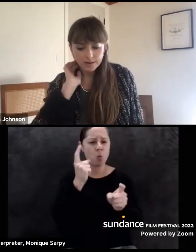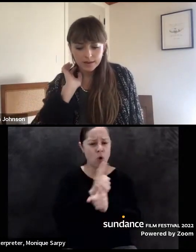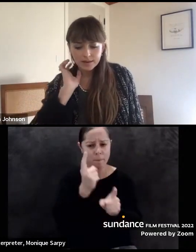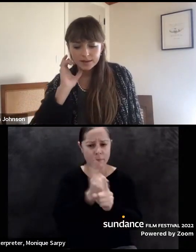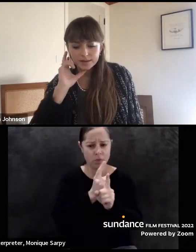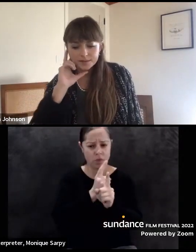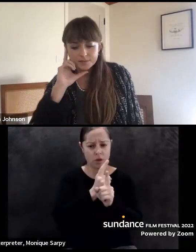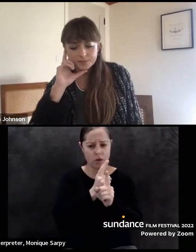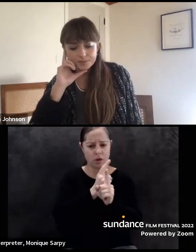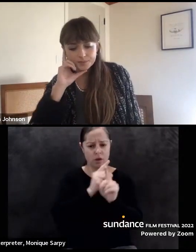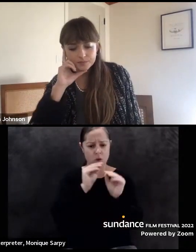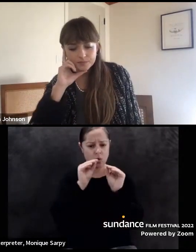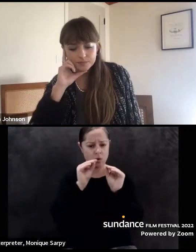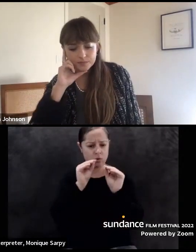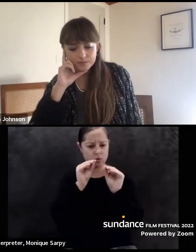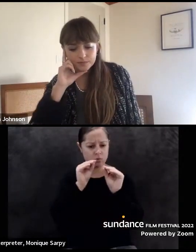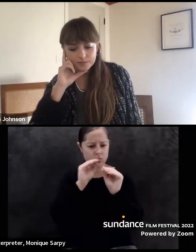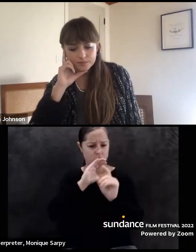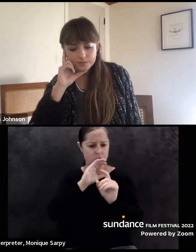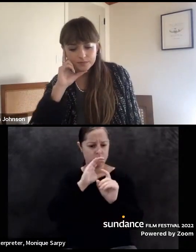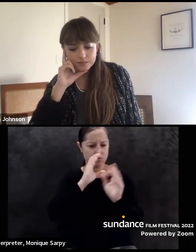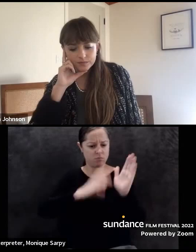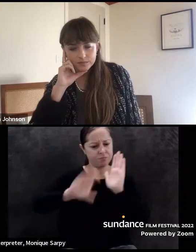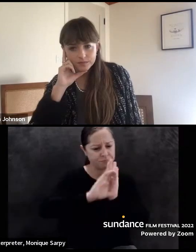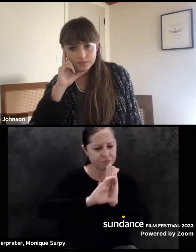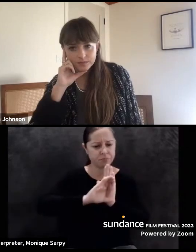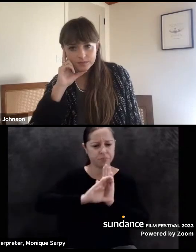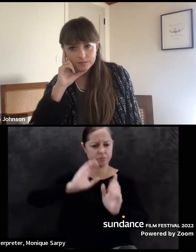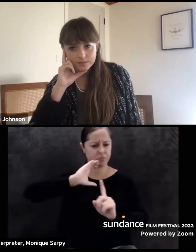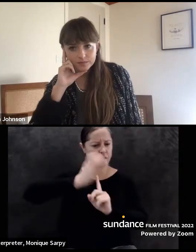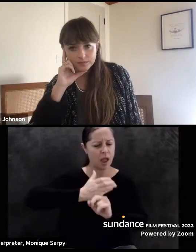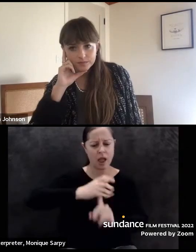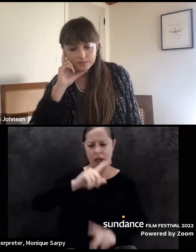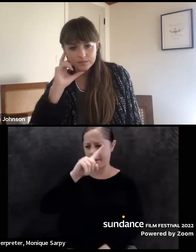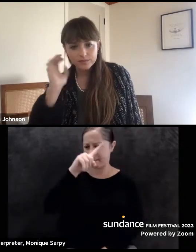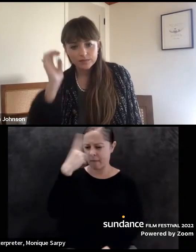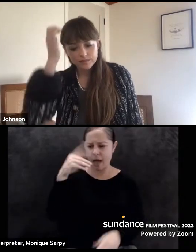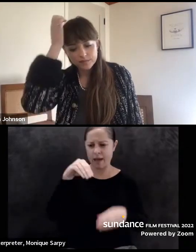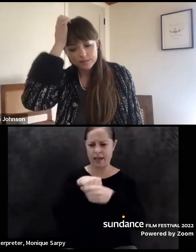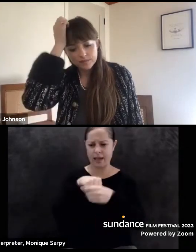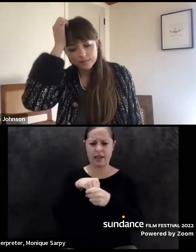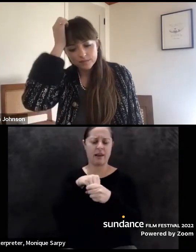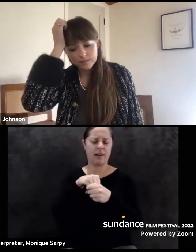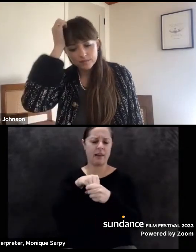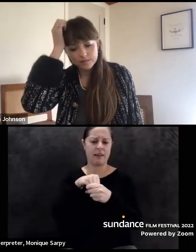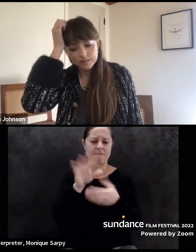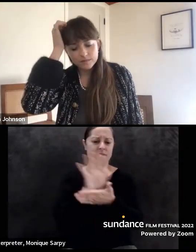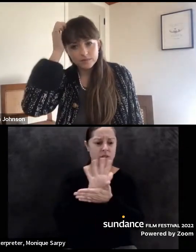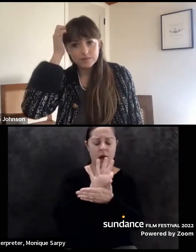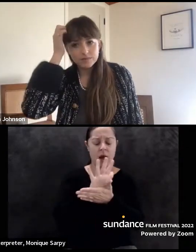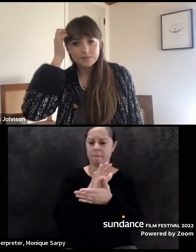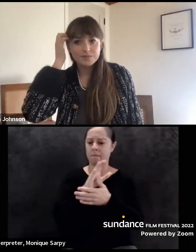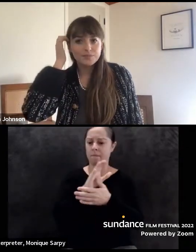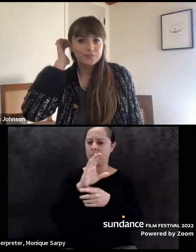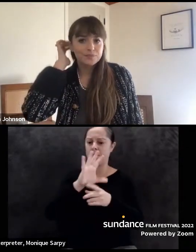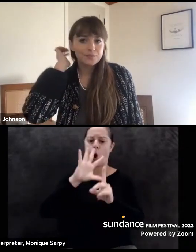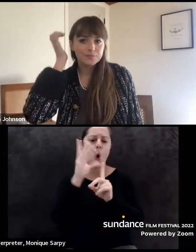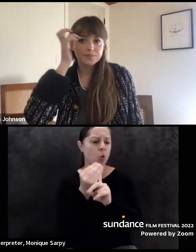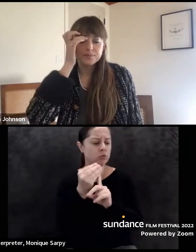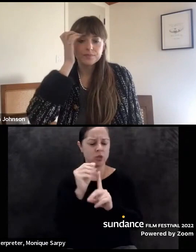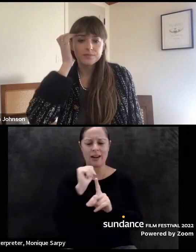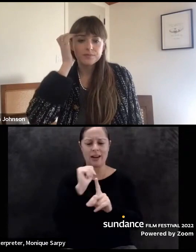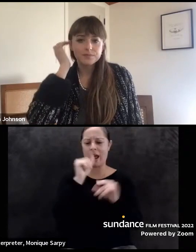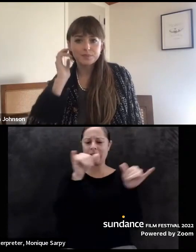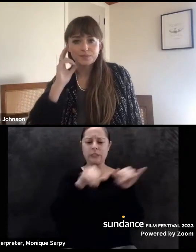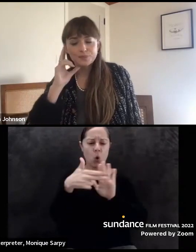people in the film, how to tell unique stories about us and use our culture, not as a way to stereotype us or to put us in a